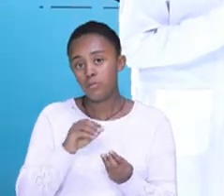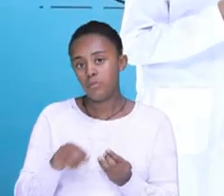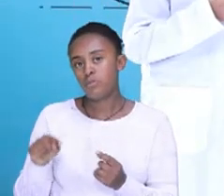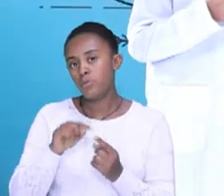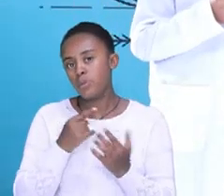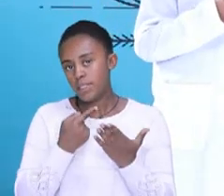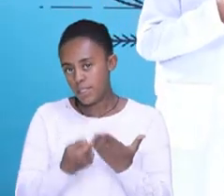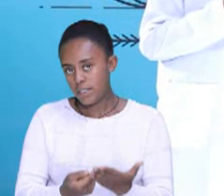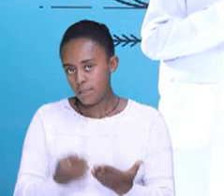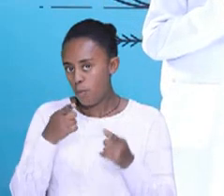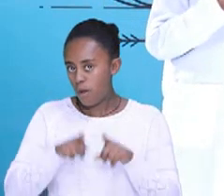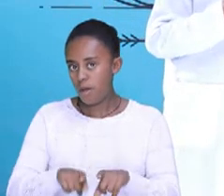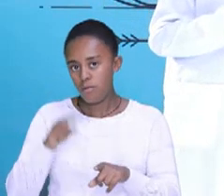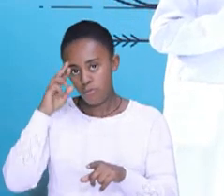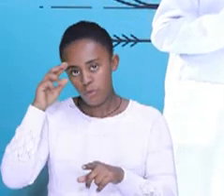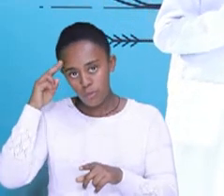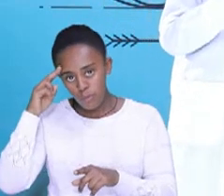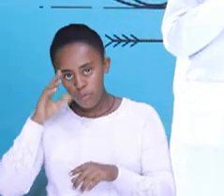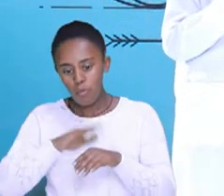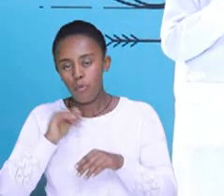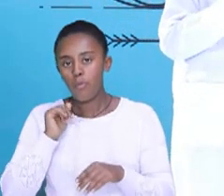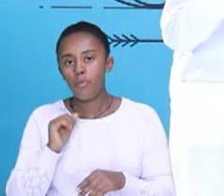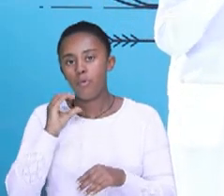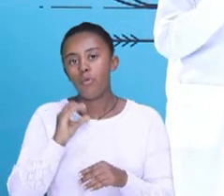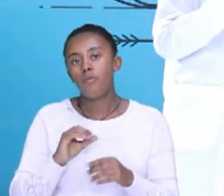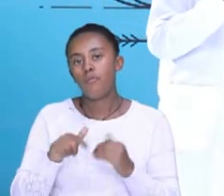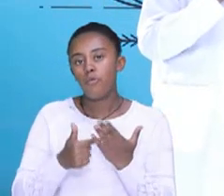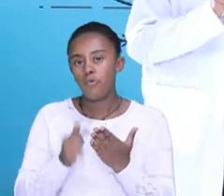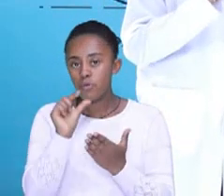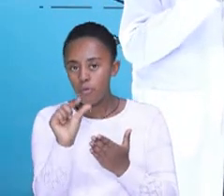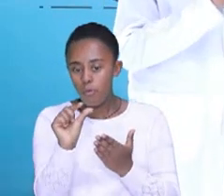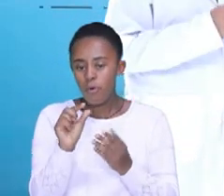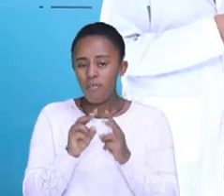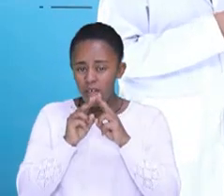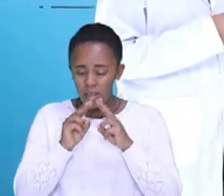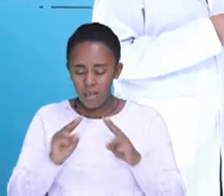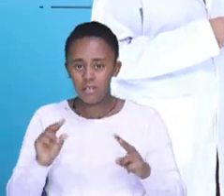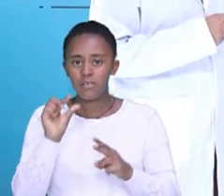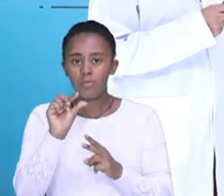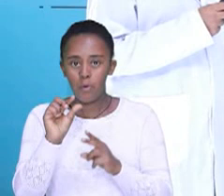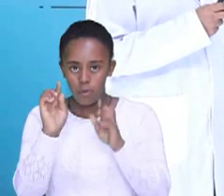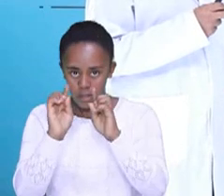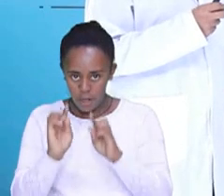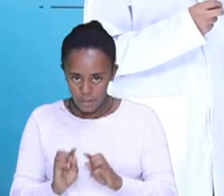this, when Robert Hooke coined the name cell for these small, very small